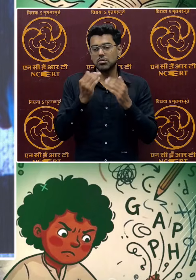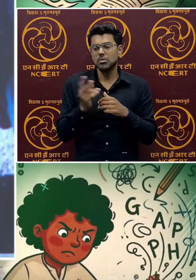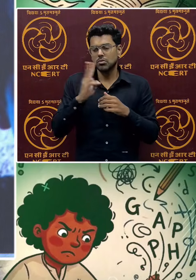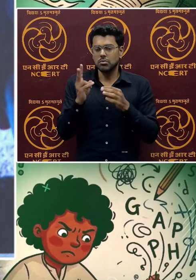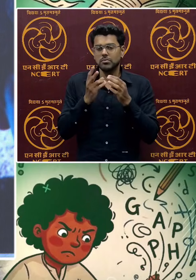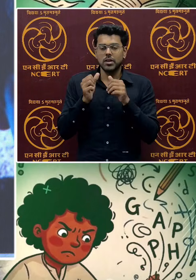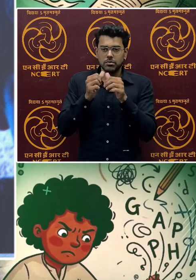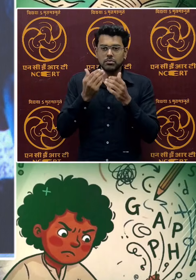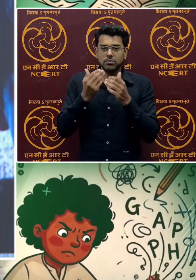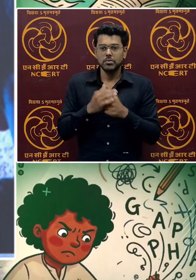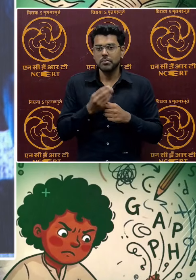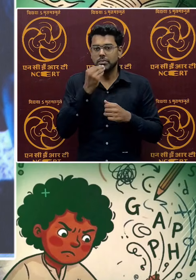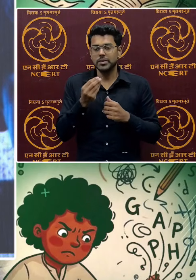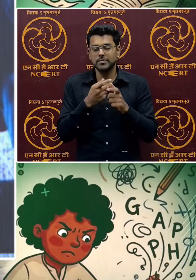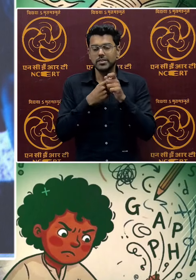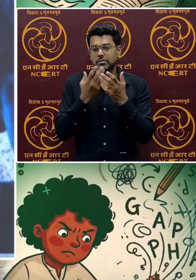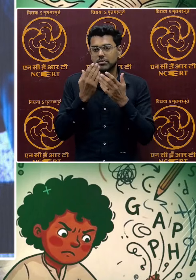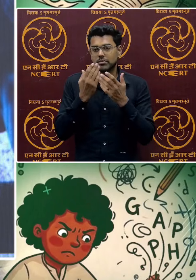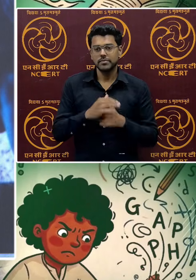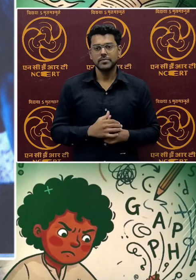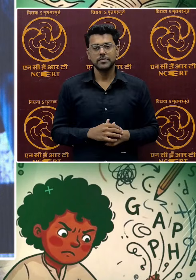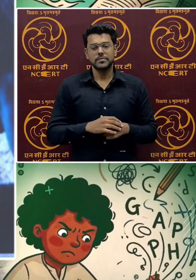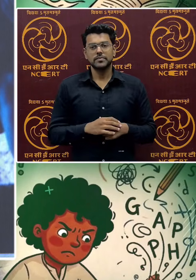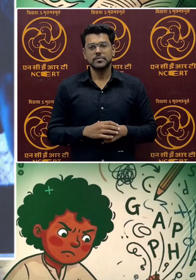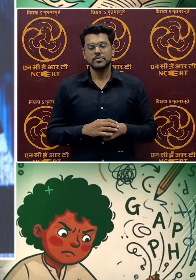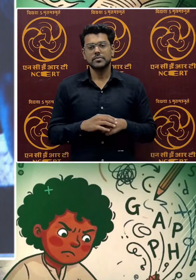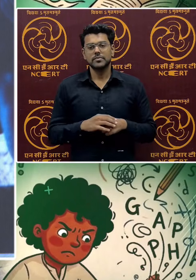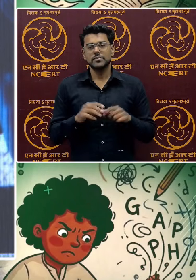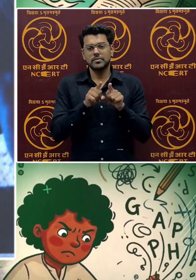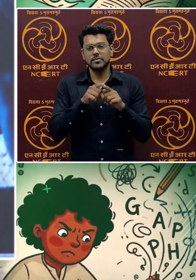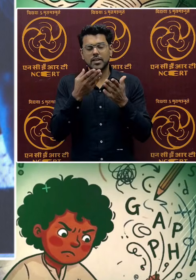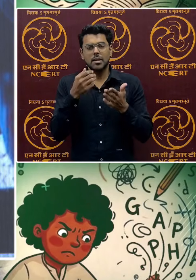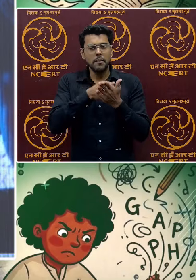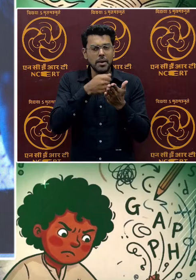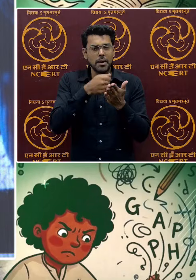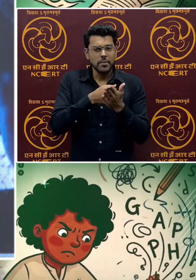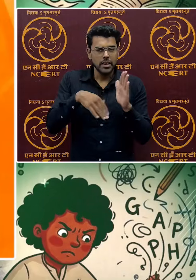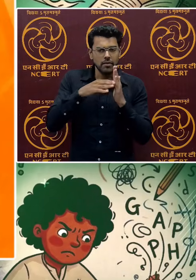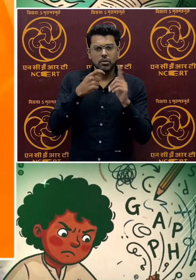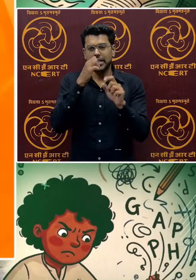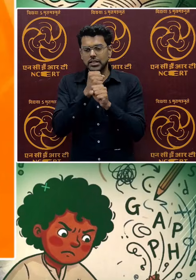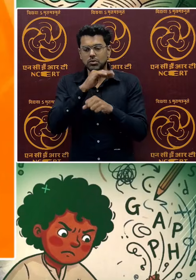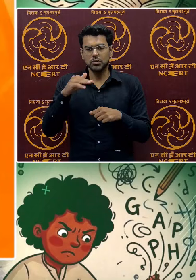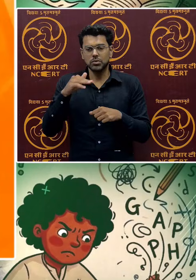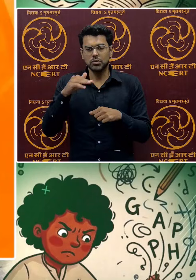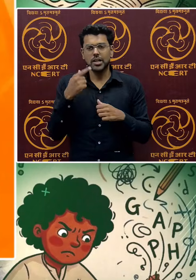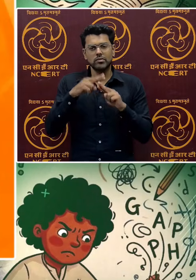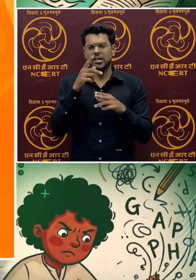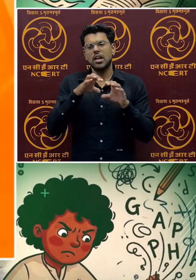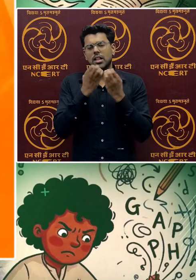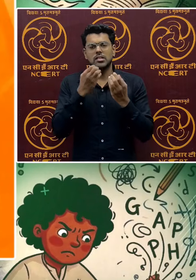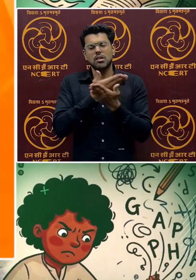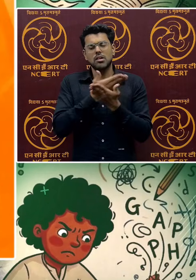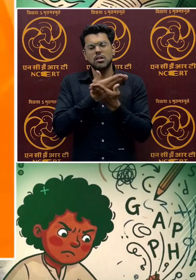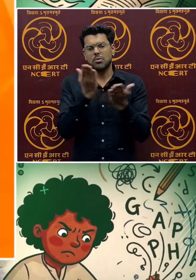this question, but try to address it speedily. Thank you. Yeah, see, you can take the primary level or the KG level children. You know, in every classroom